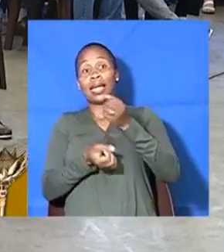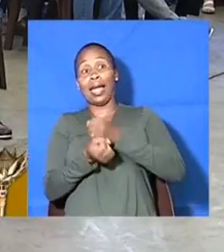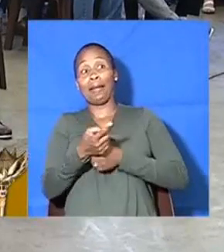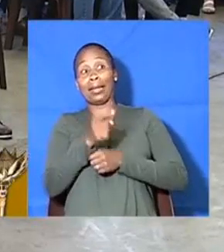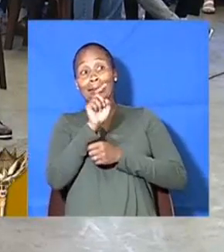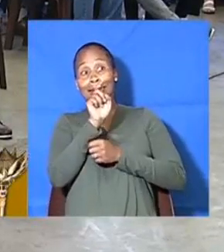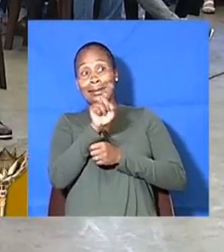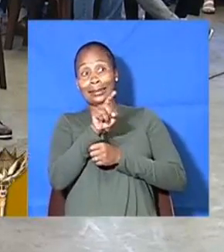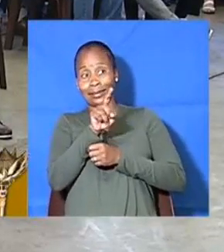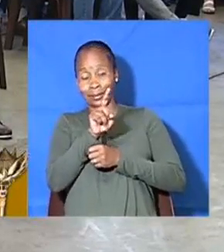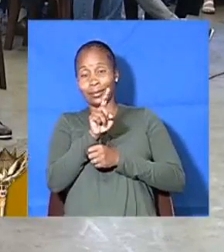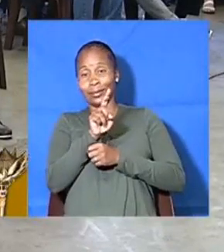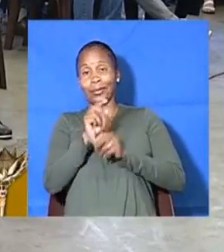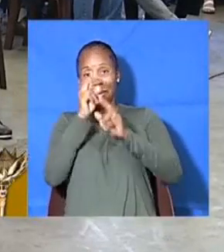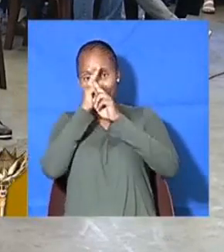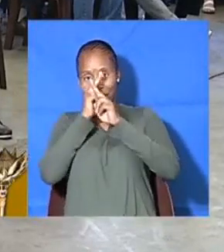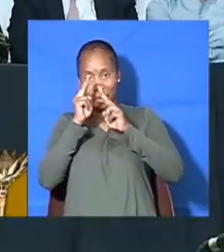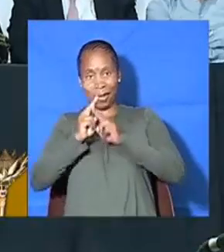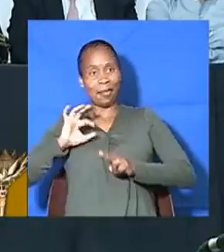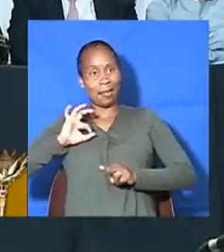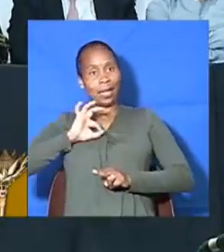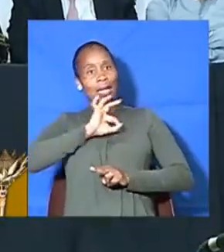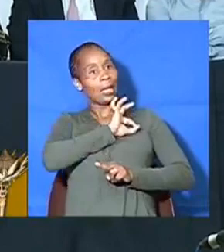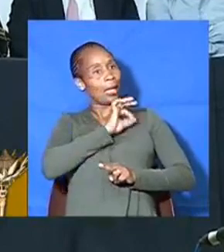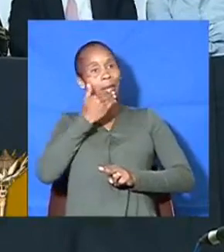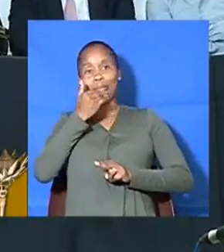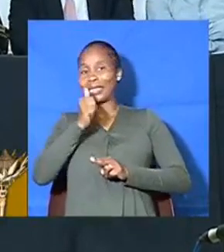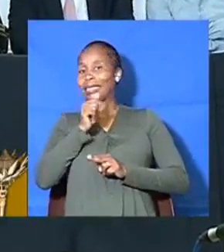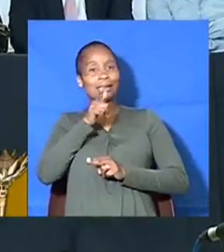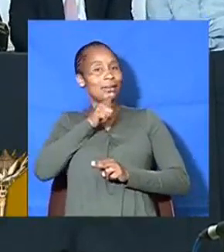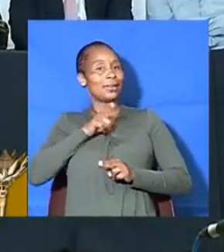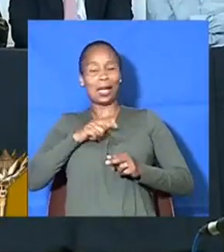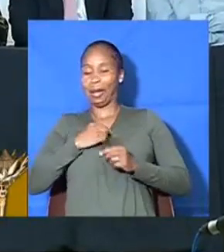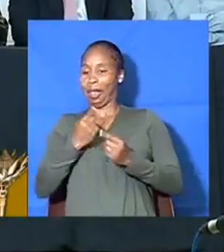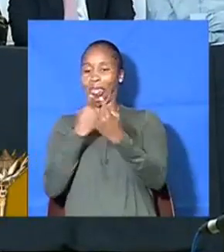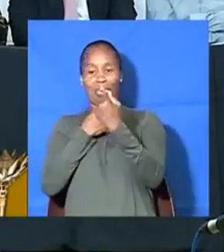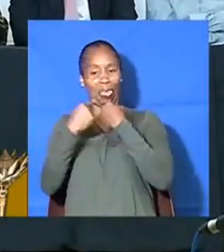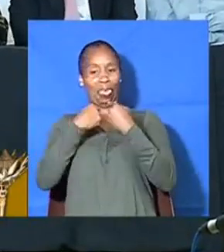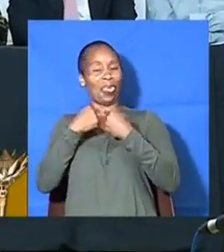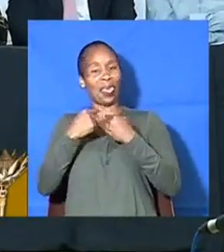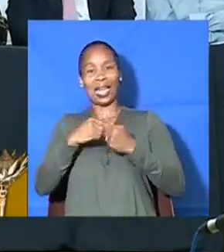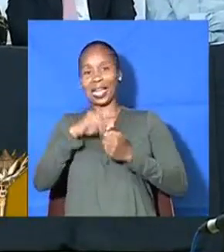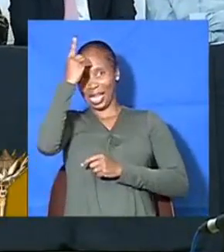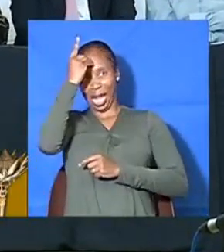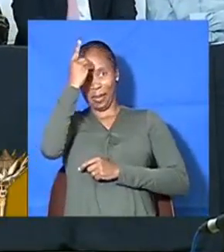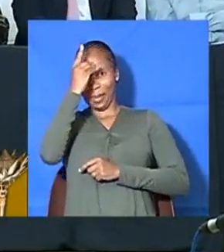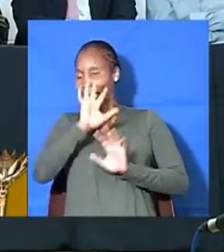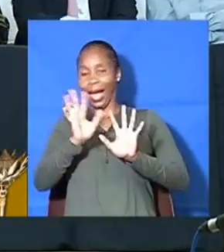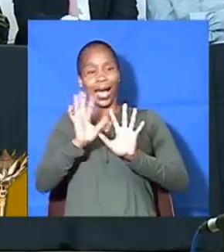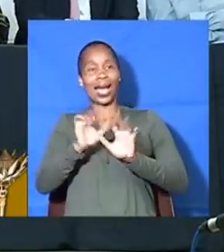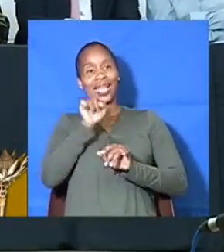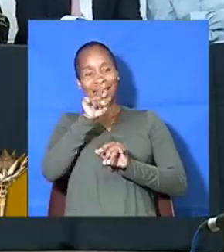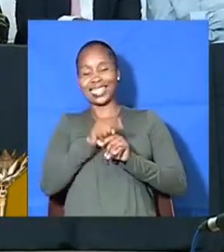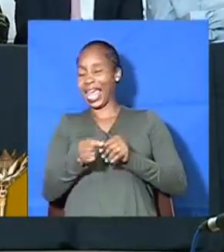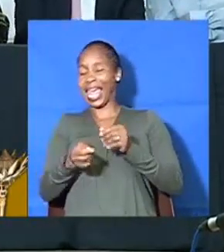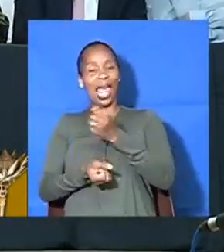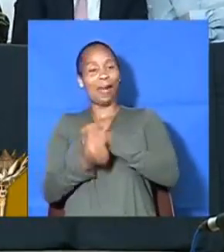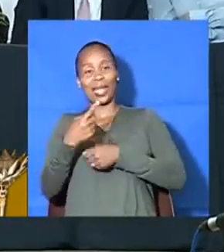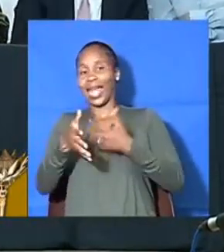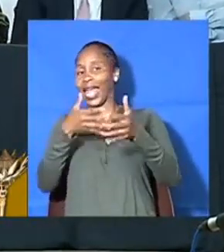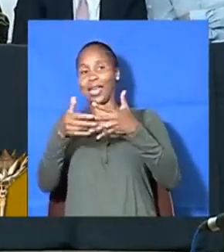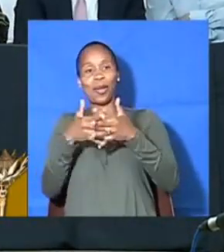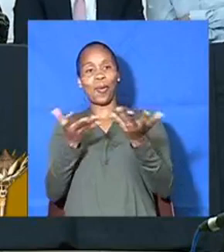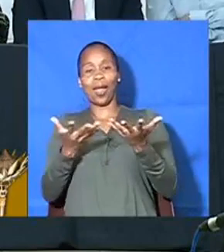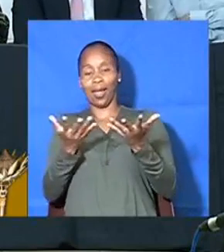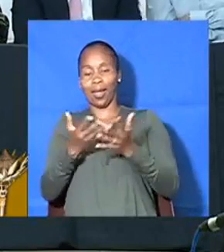di khokilwe botata ka sebe gona se se botlhokwa o re o gatla kudu ke taba ye ya NHI. Ke